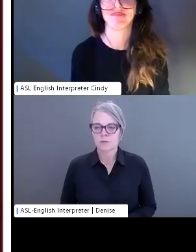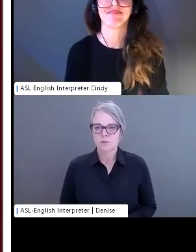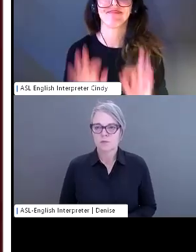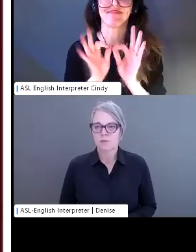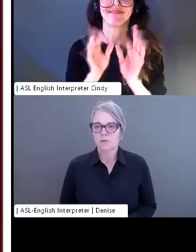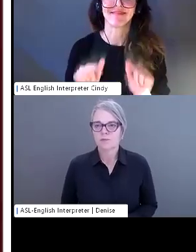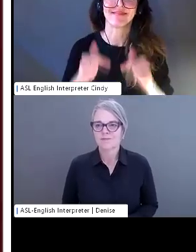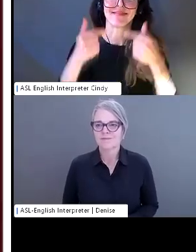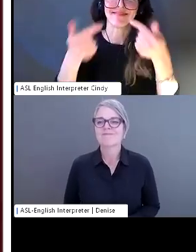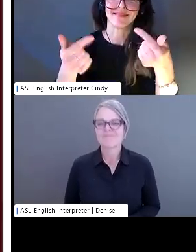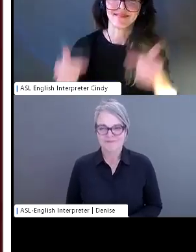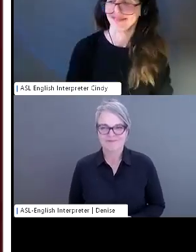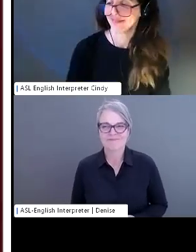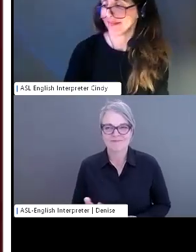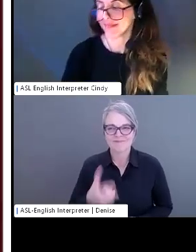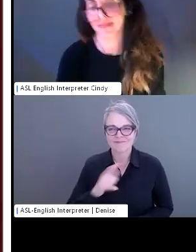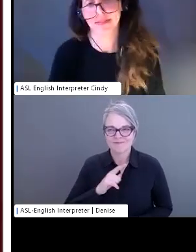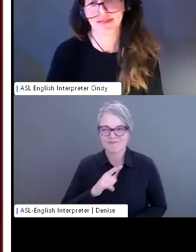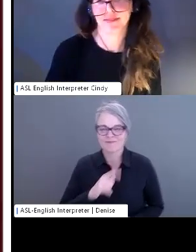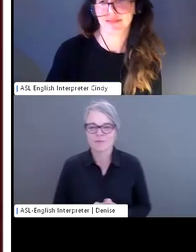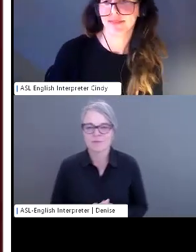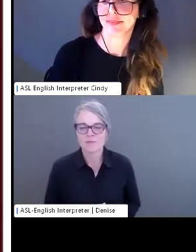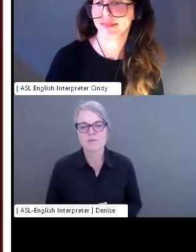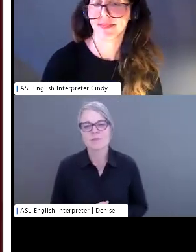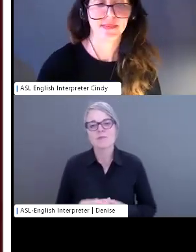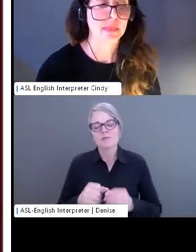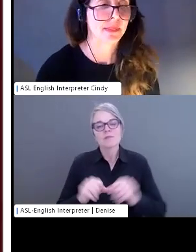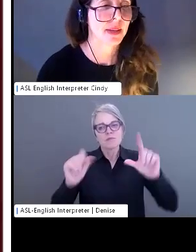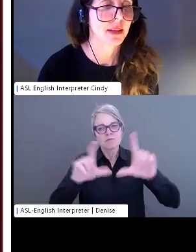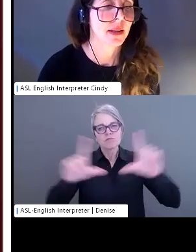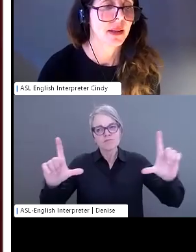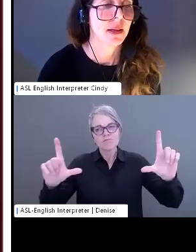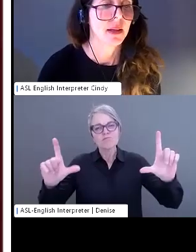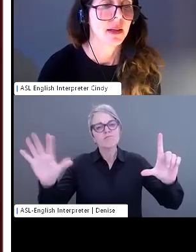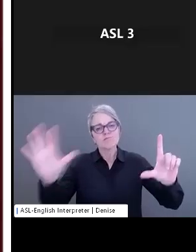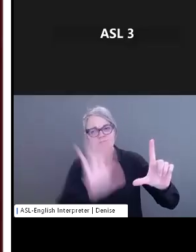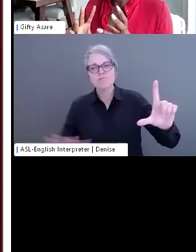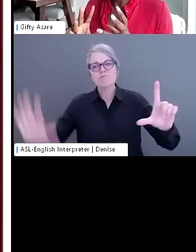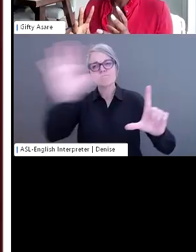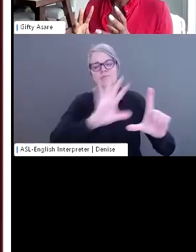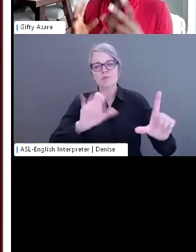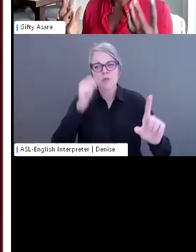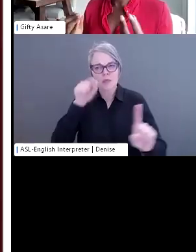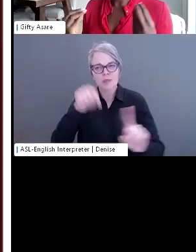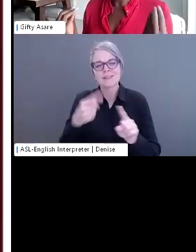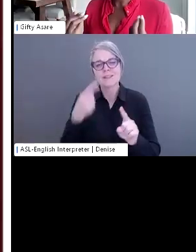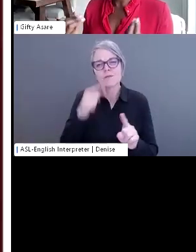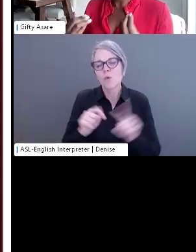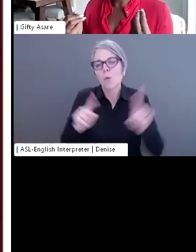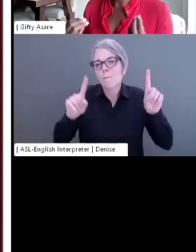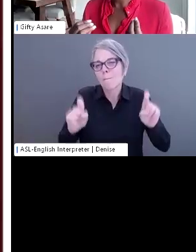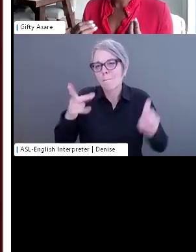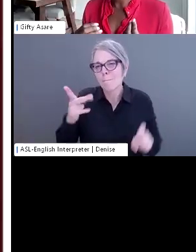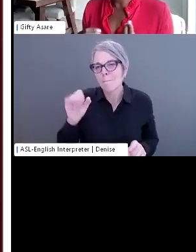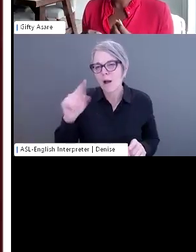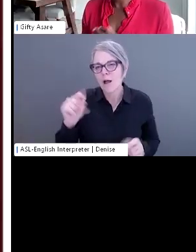mentioned, this was really looking more at a pilot program to really just gain insight on how best to